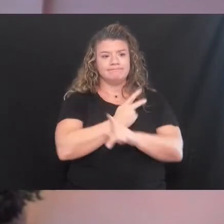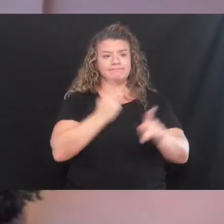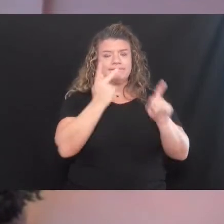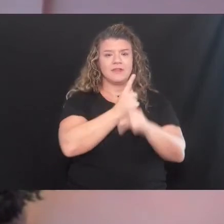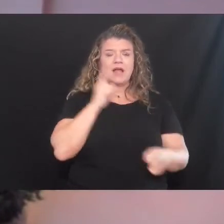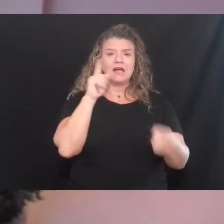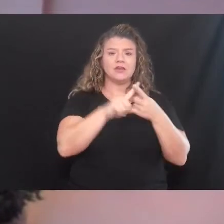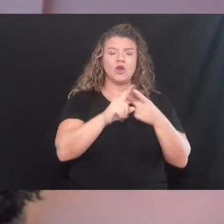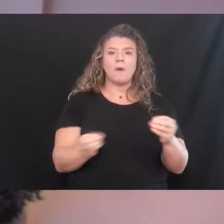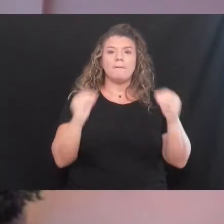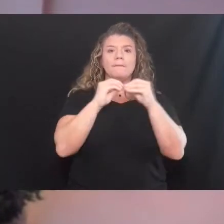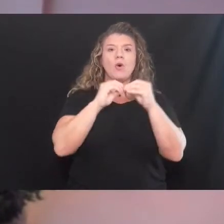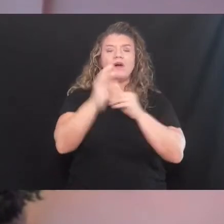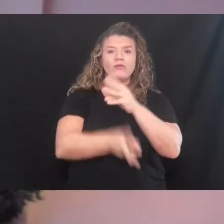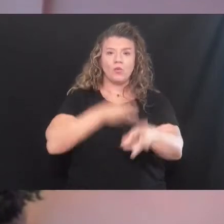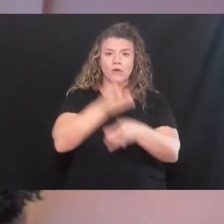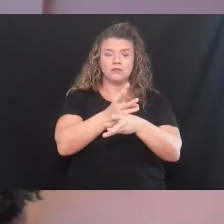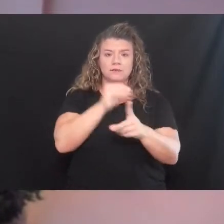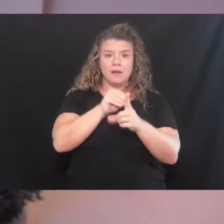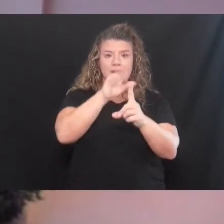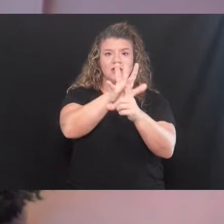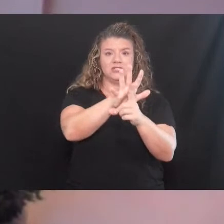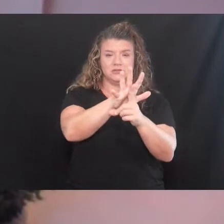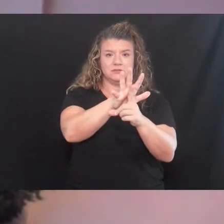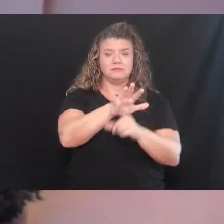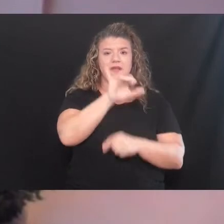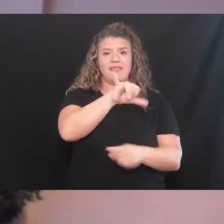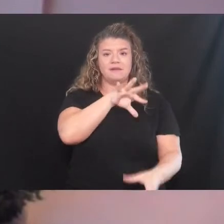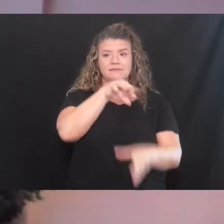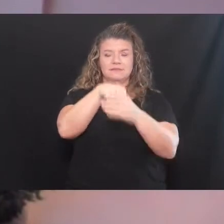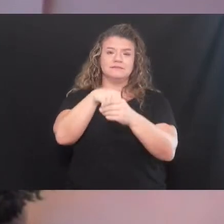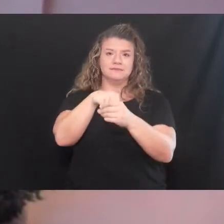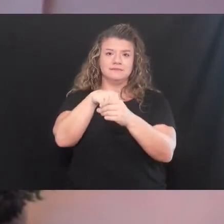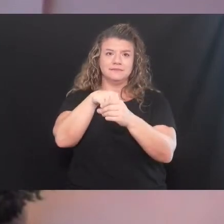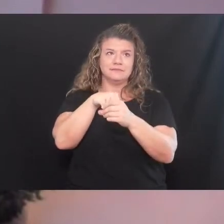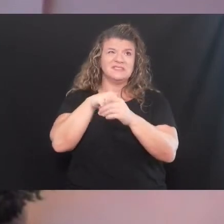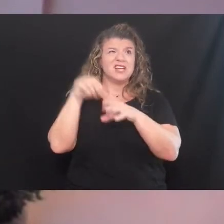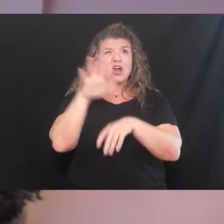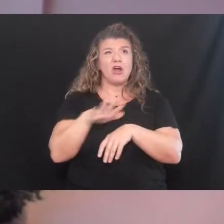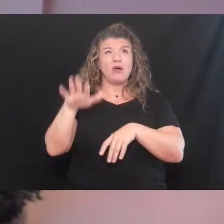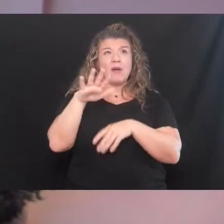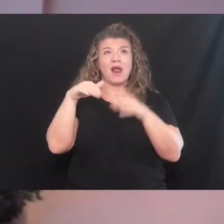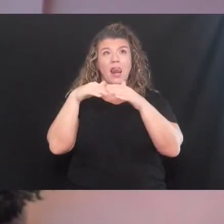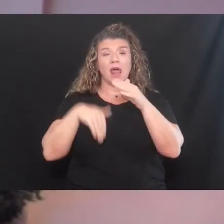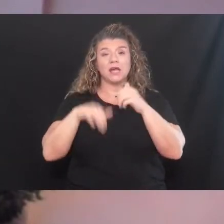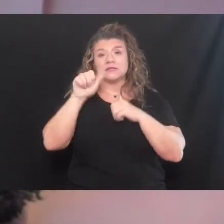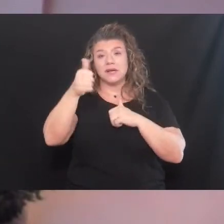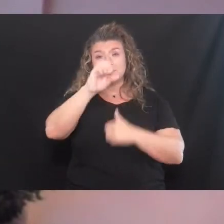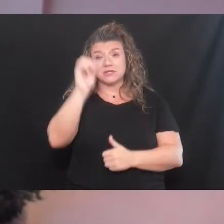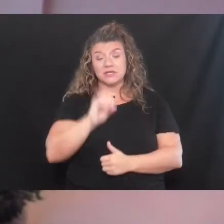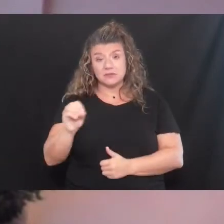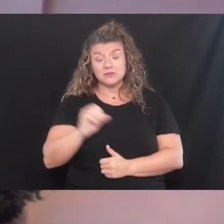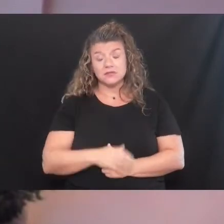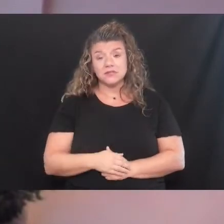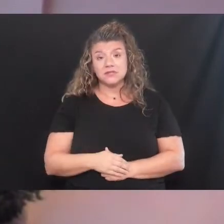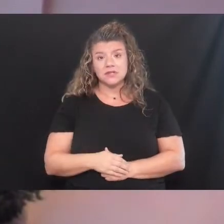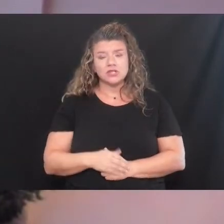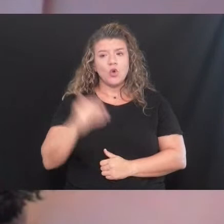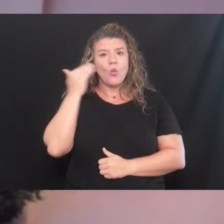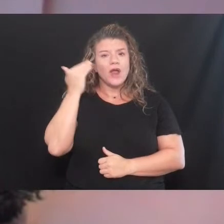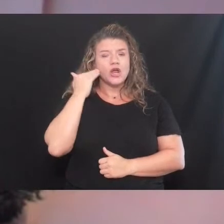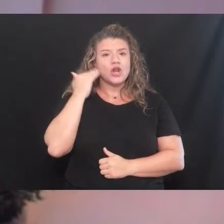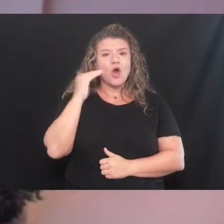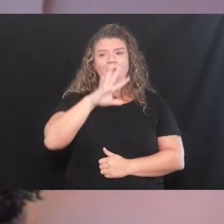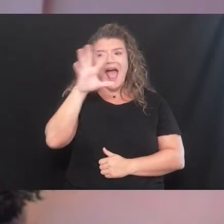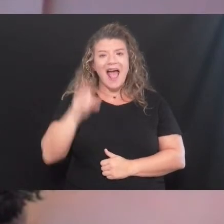more of the world's population, which is currently about or less than 10%. So we know in Africa, say,